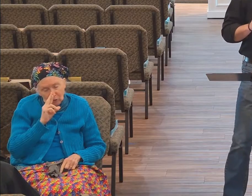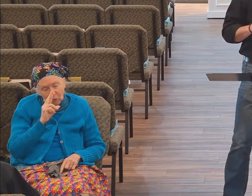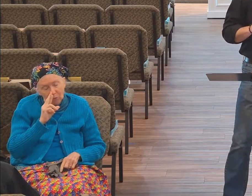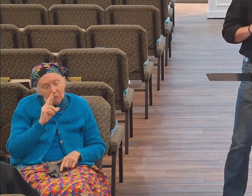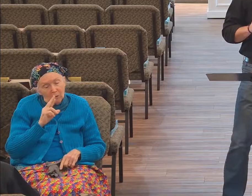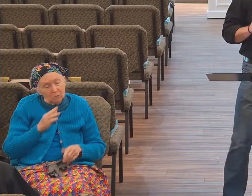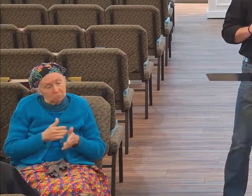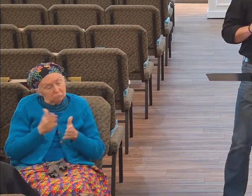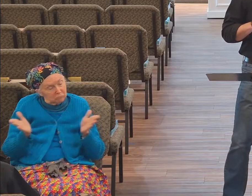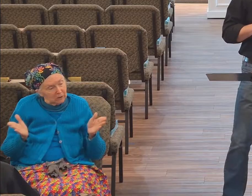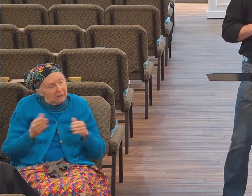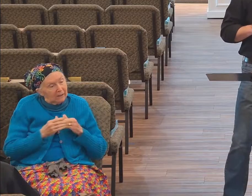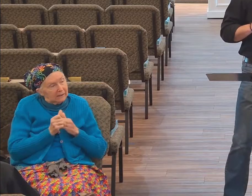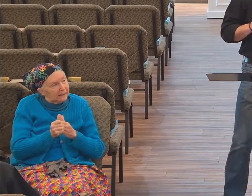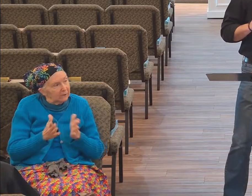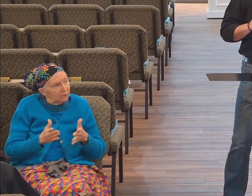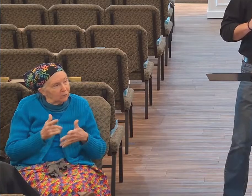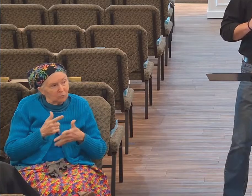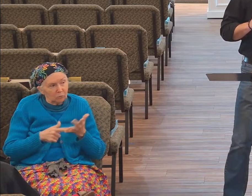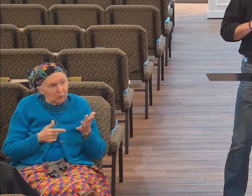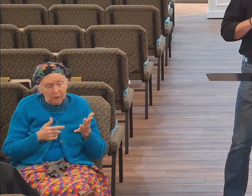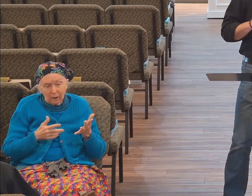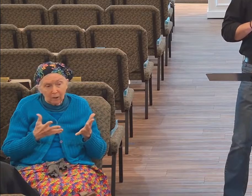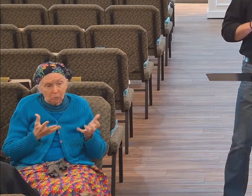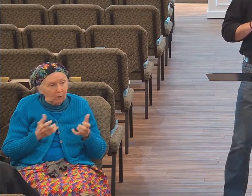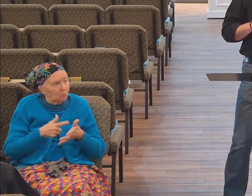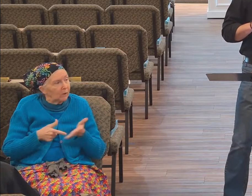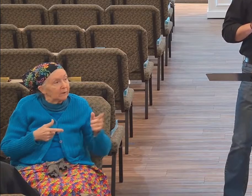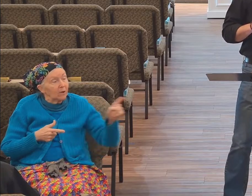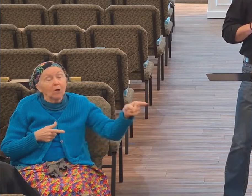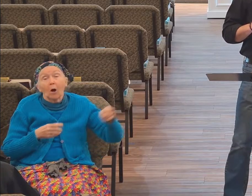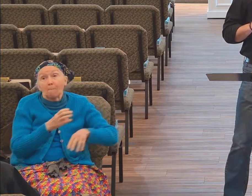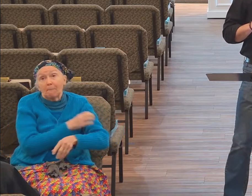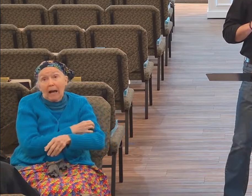after? Power. What gave power?